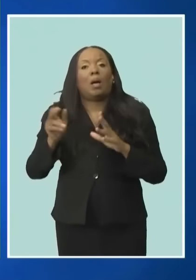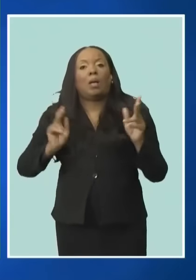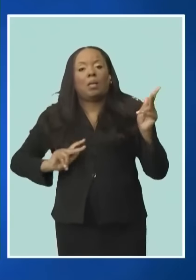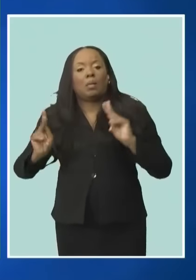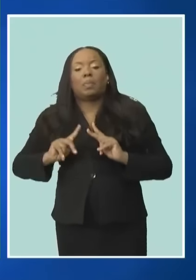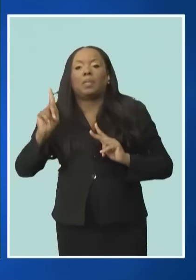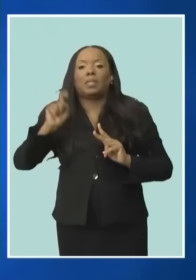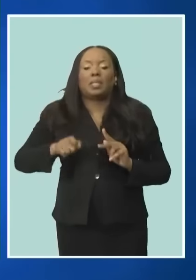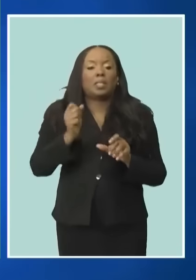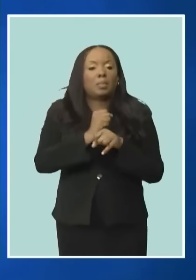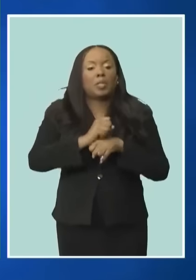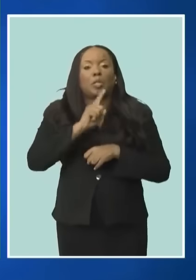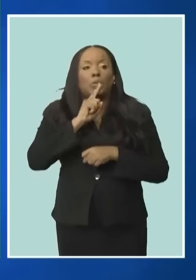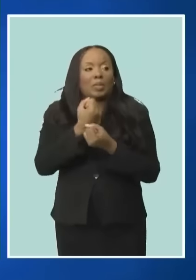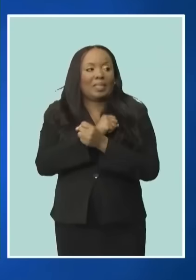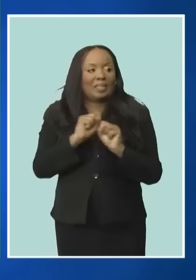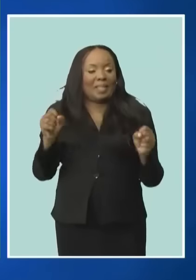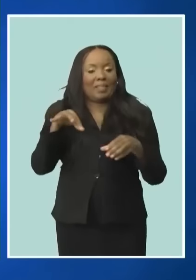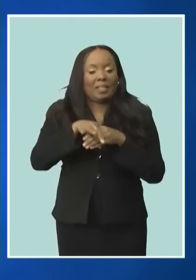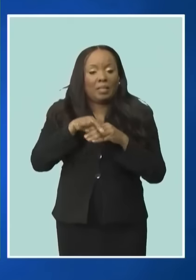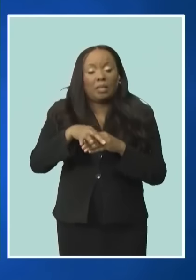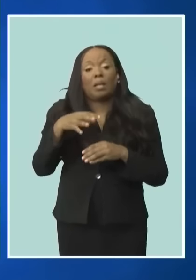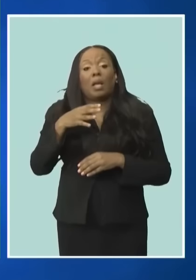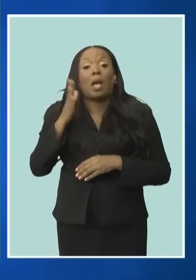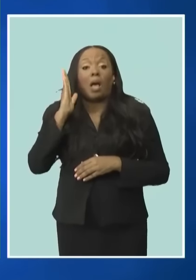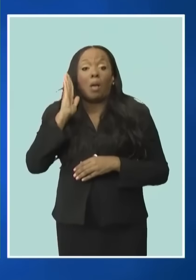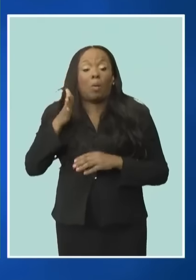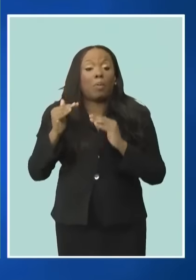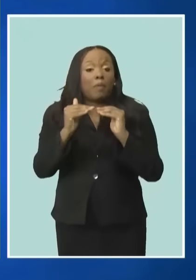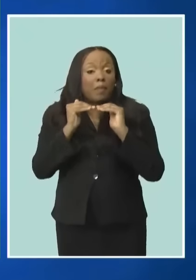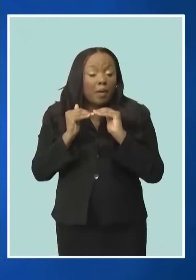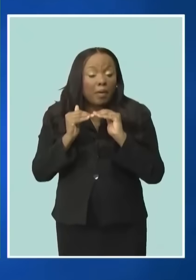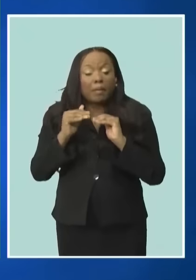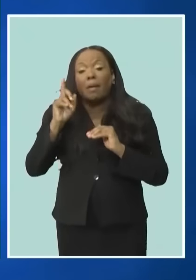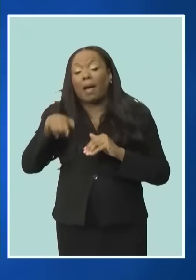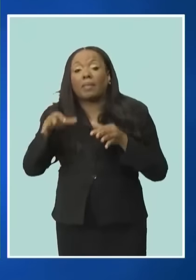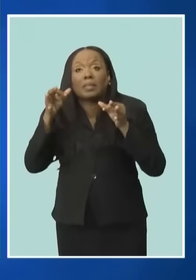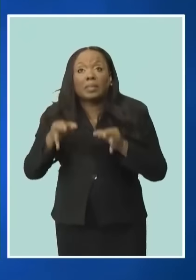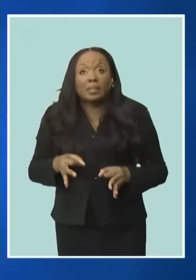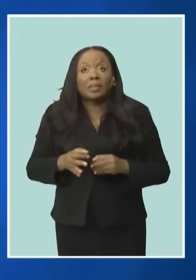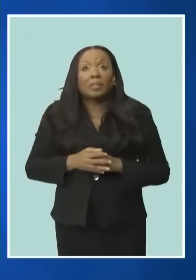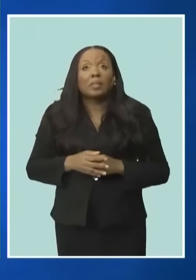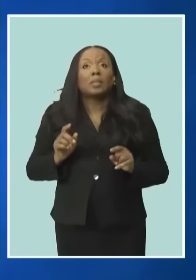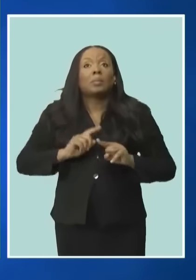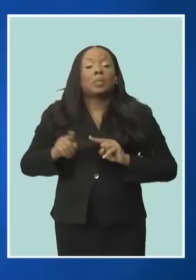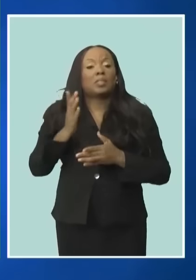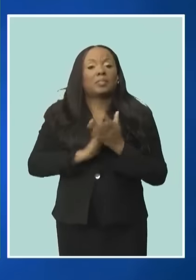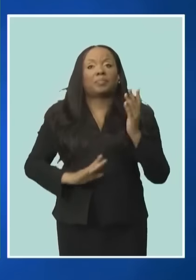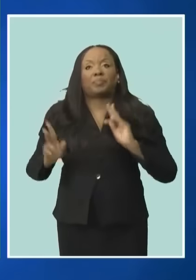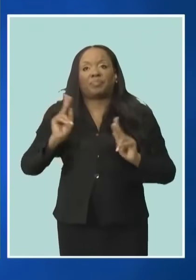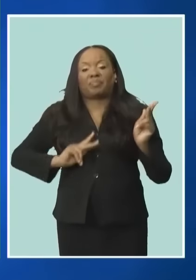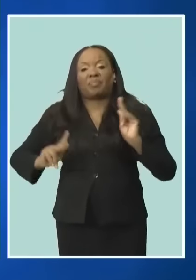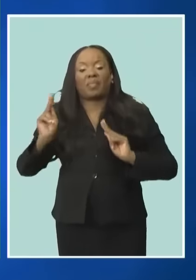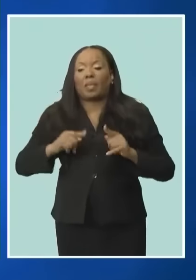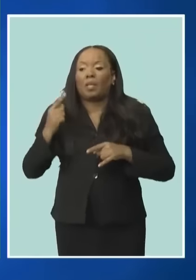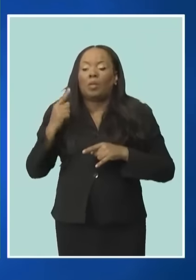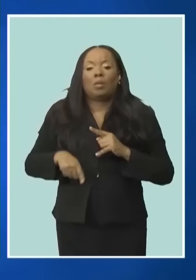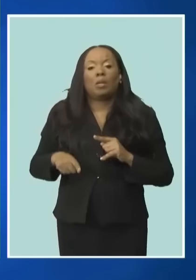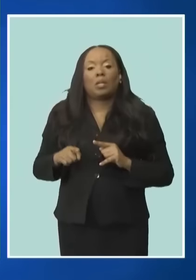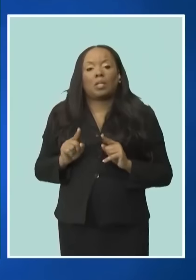and so on, and that it will be fair, etc. But we will have to do that to be able to allow those who are immobile and